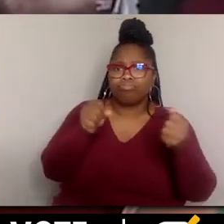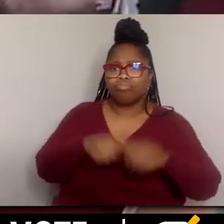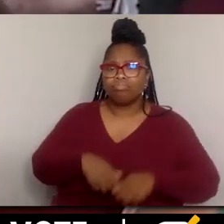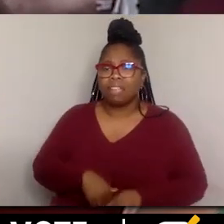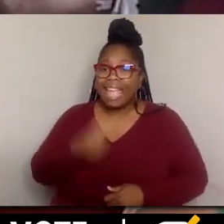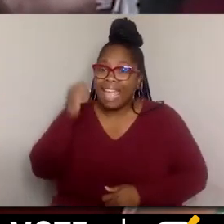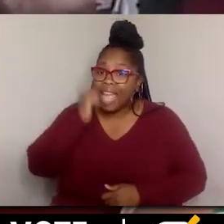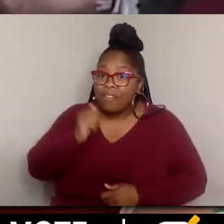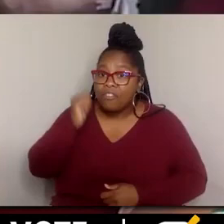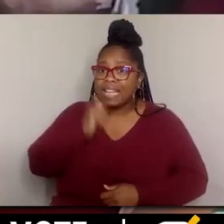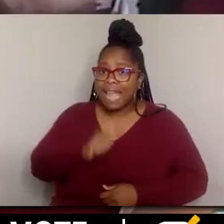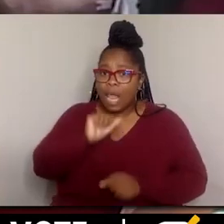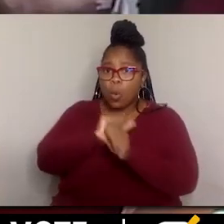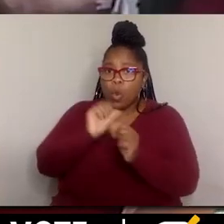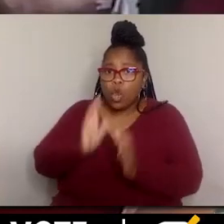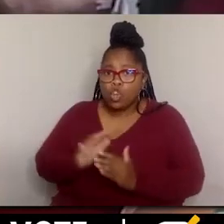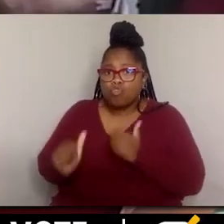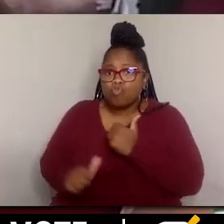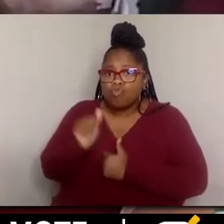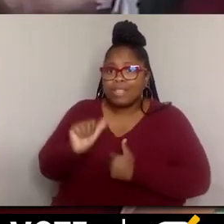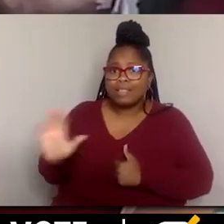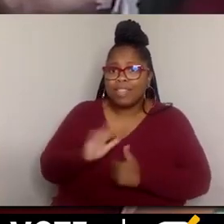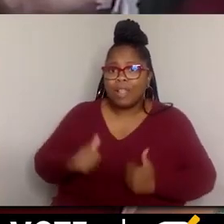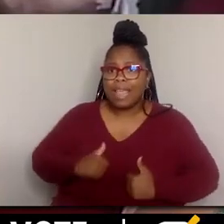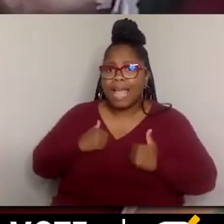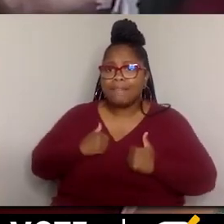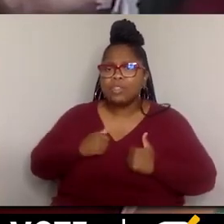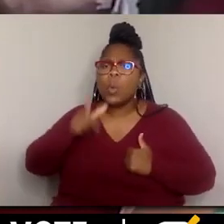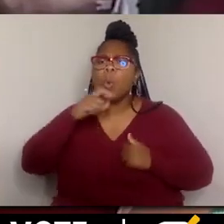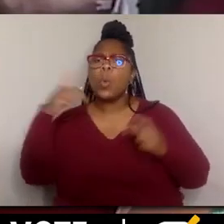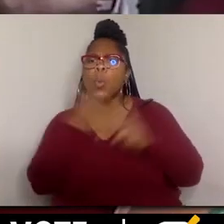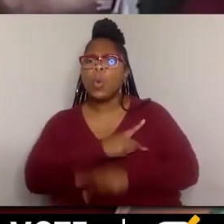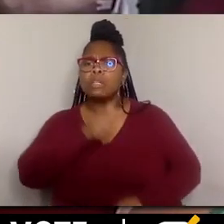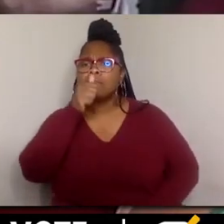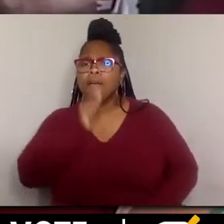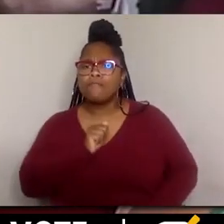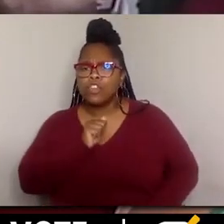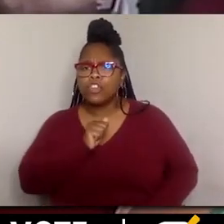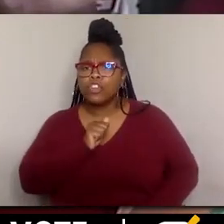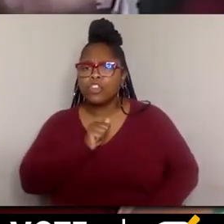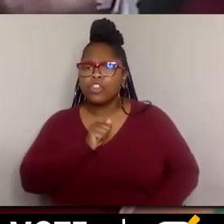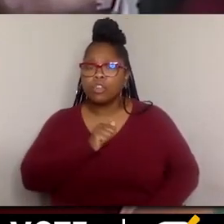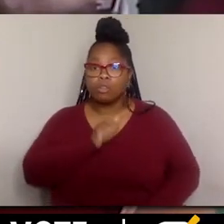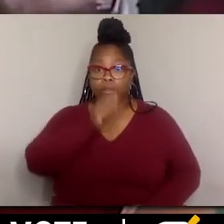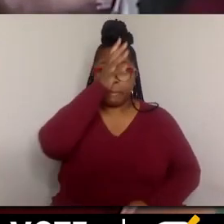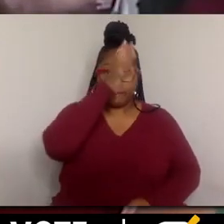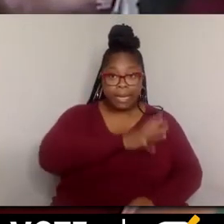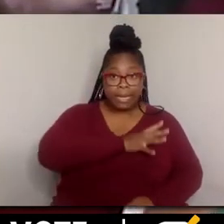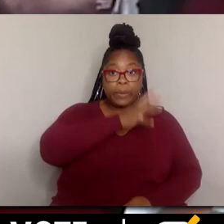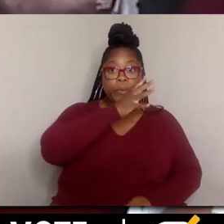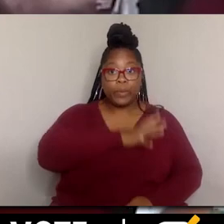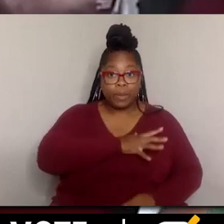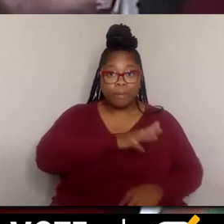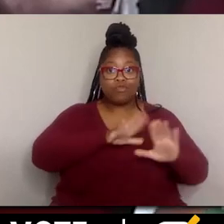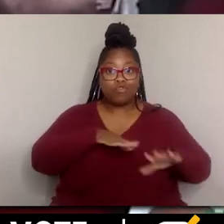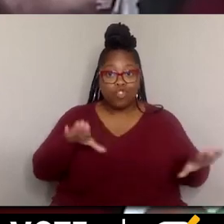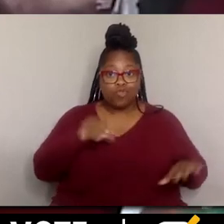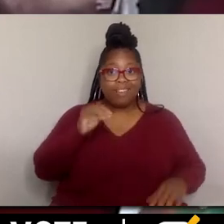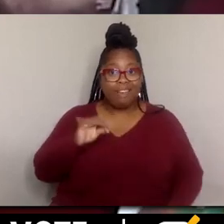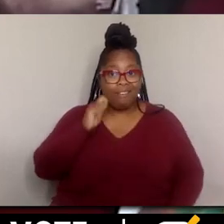every day. And you know who suffers the most? Men, women, and children of